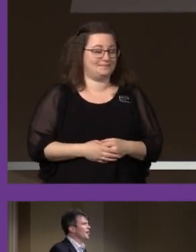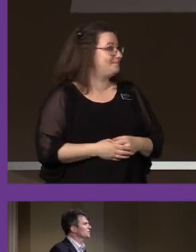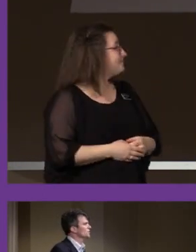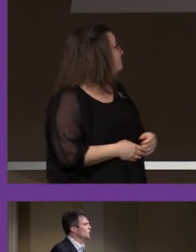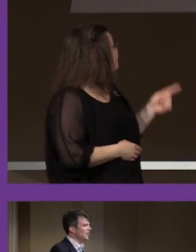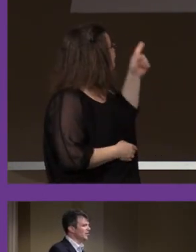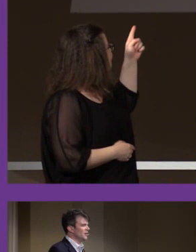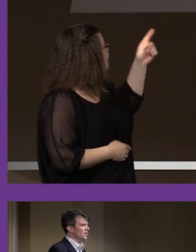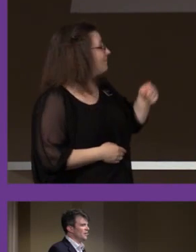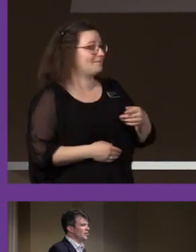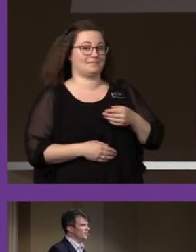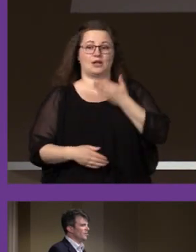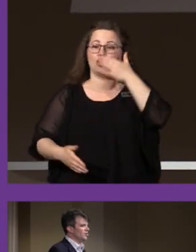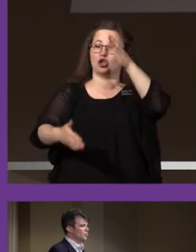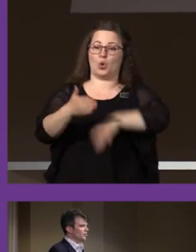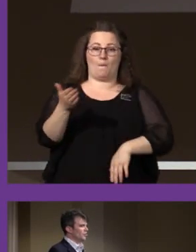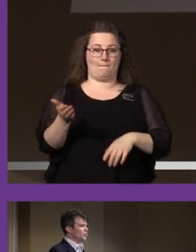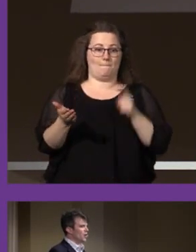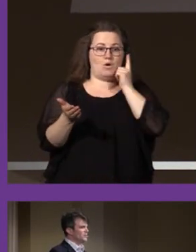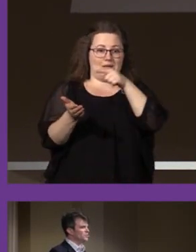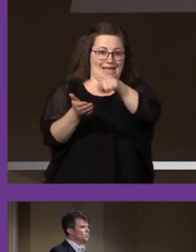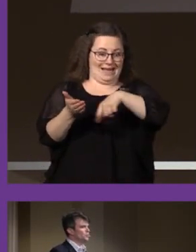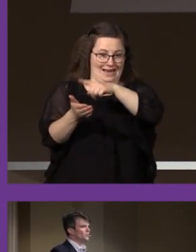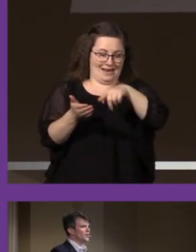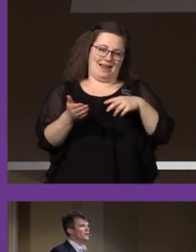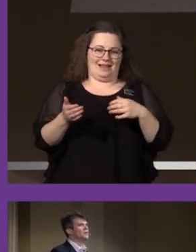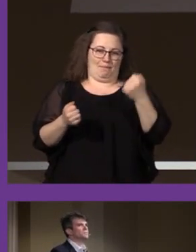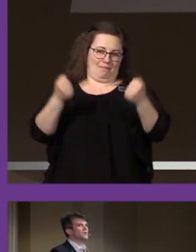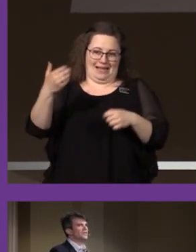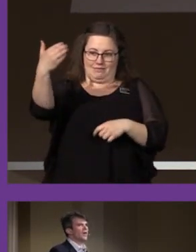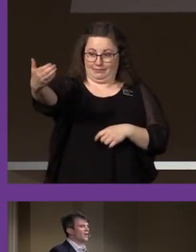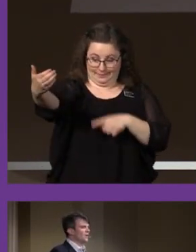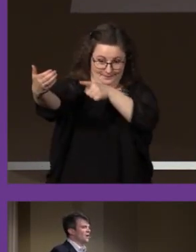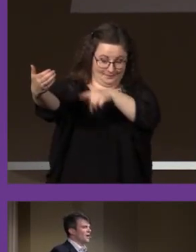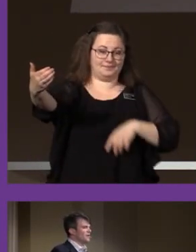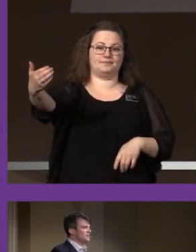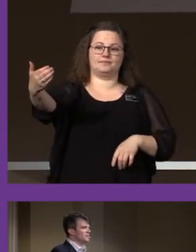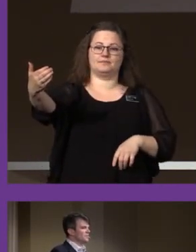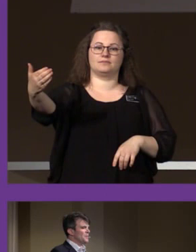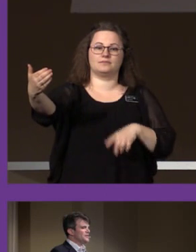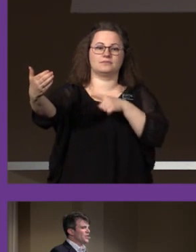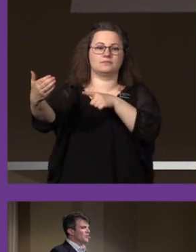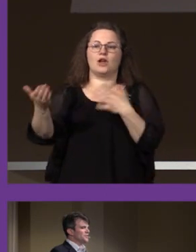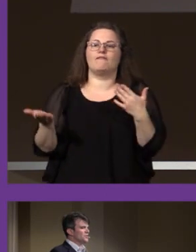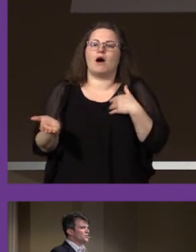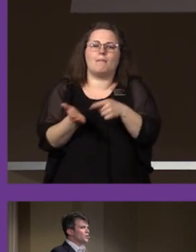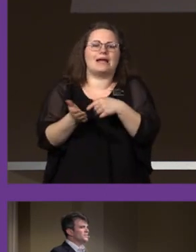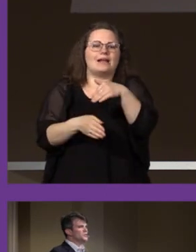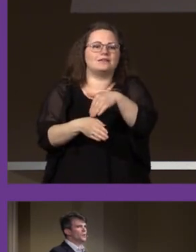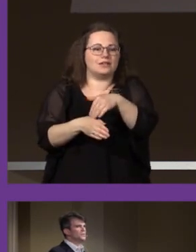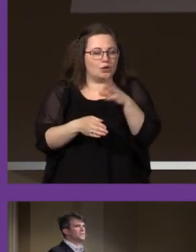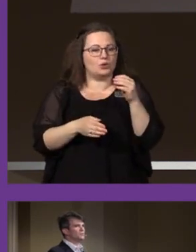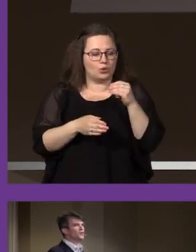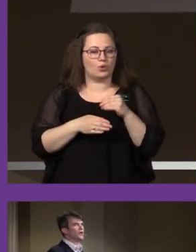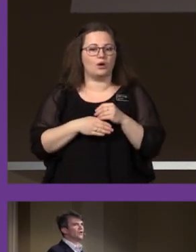of a blank screen on your car dashboard. Your phone is mounted there. And the message here is that, to all